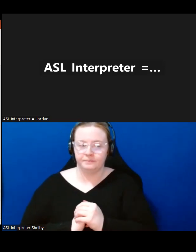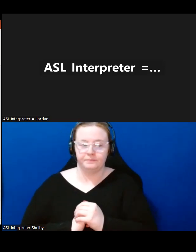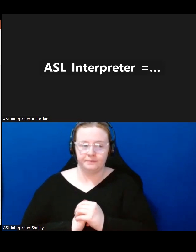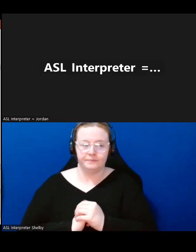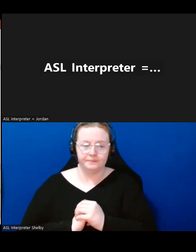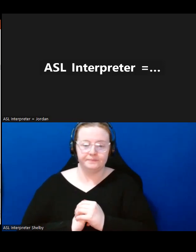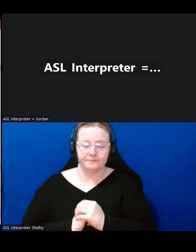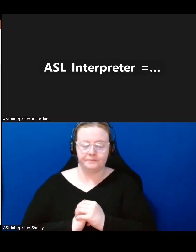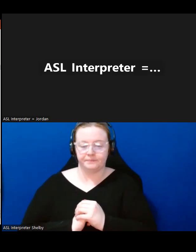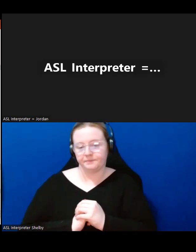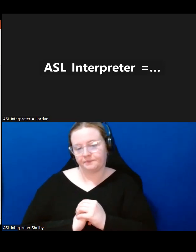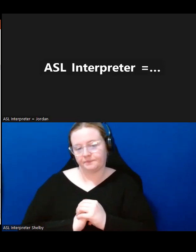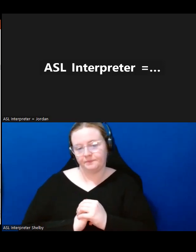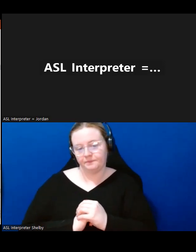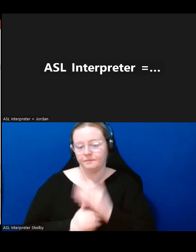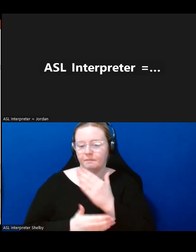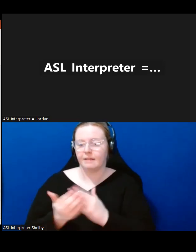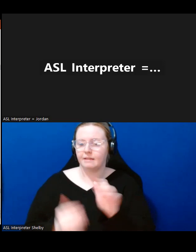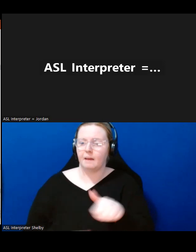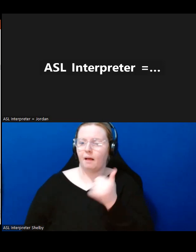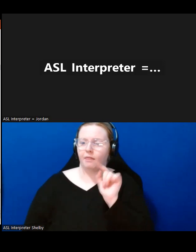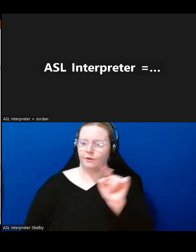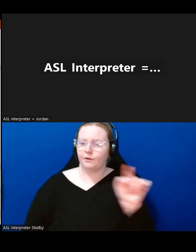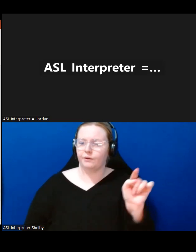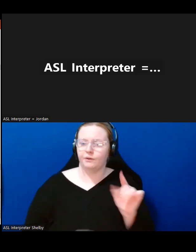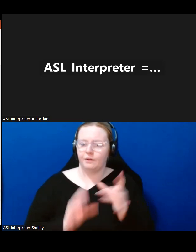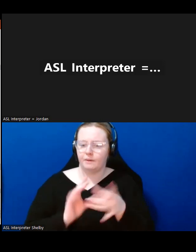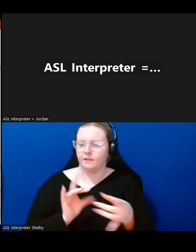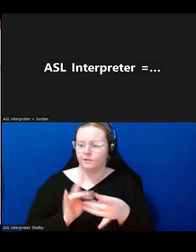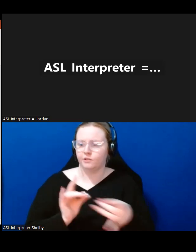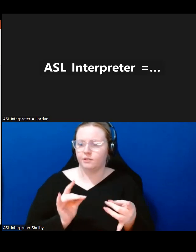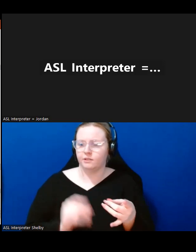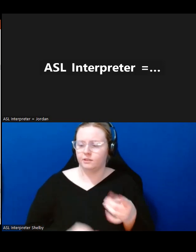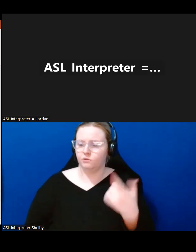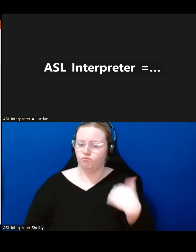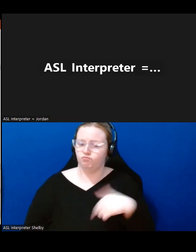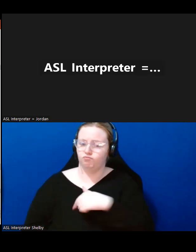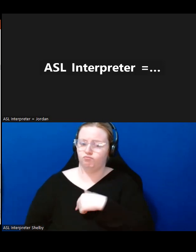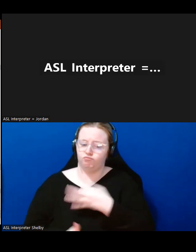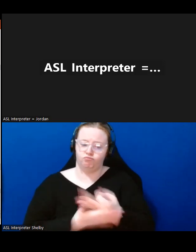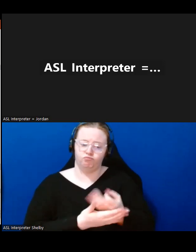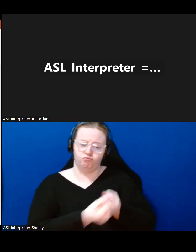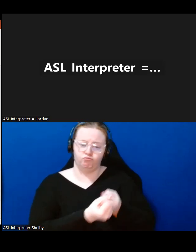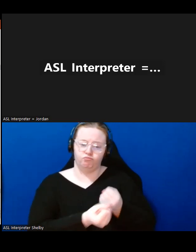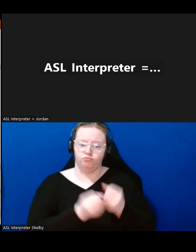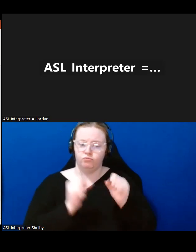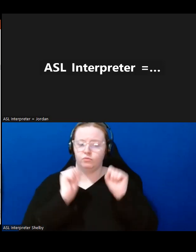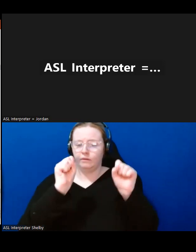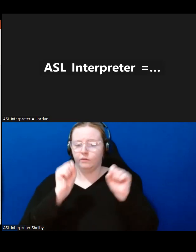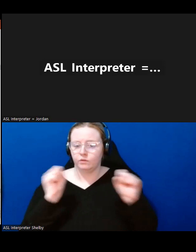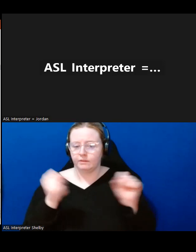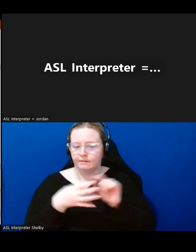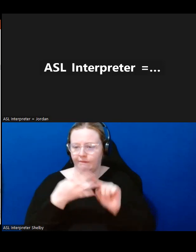some of the others have mentioned, we have certainly funded fitness and movement type